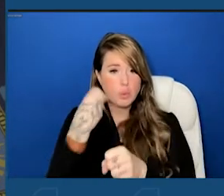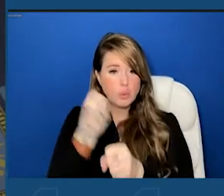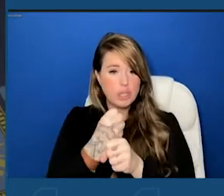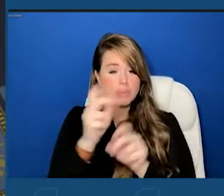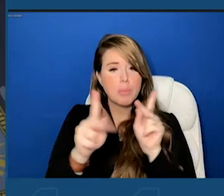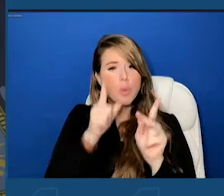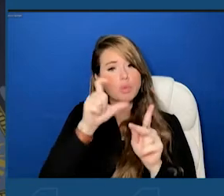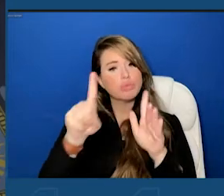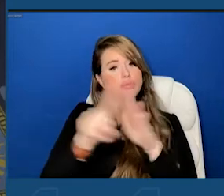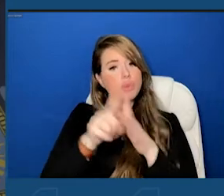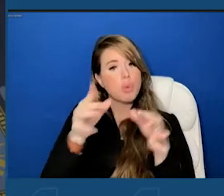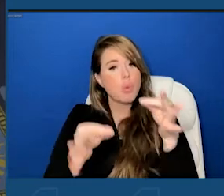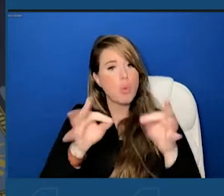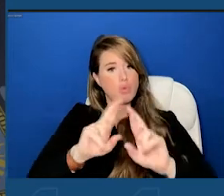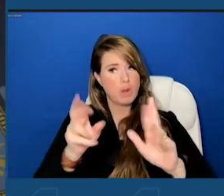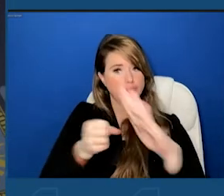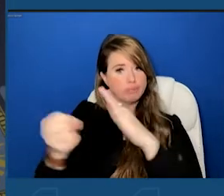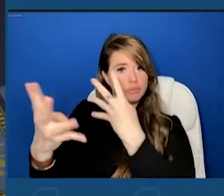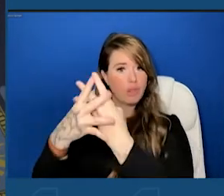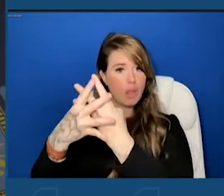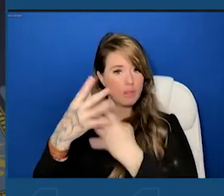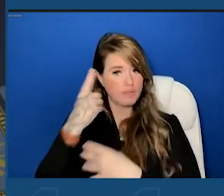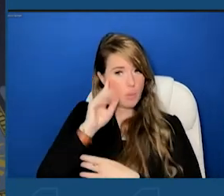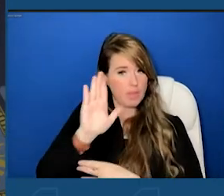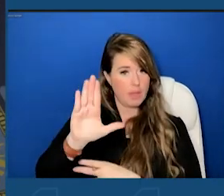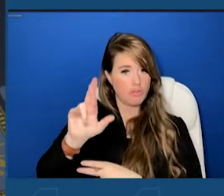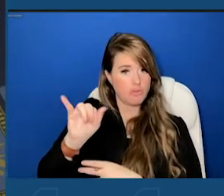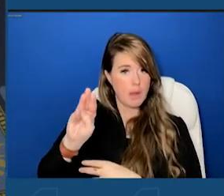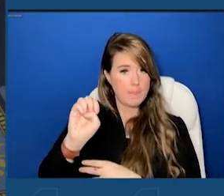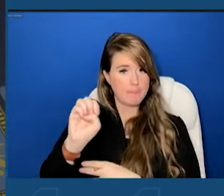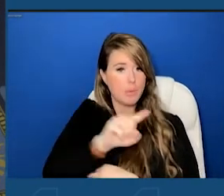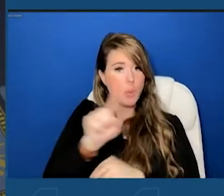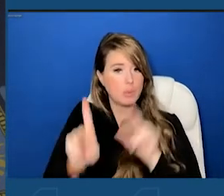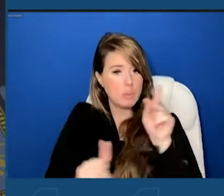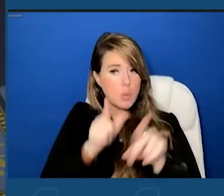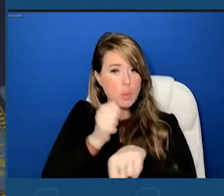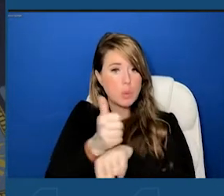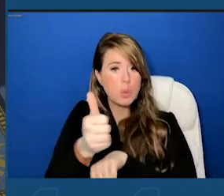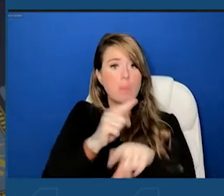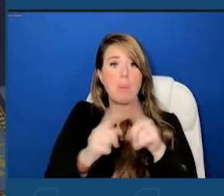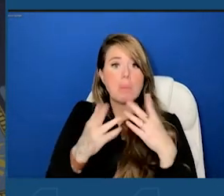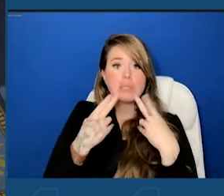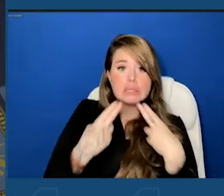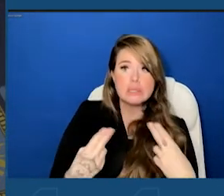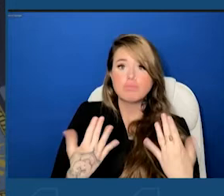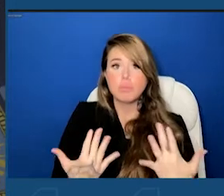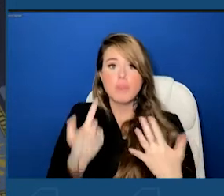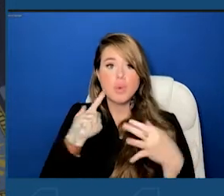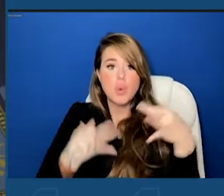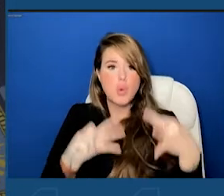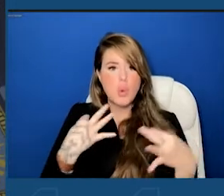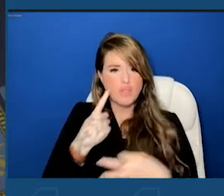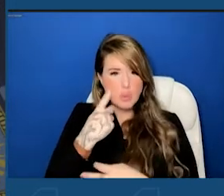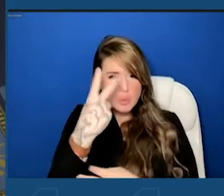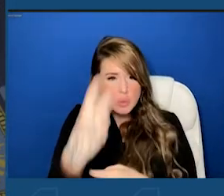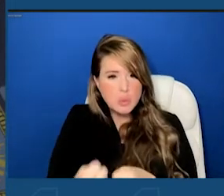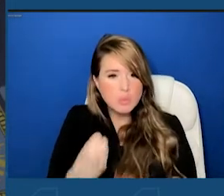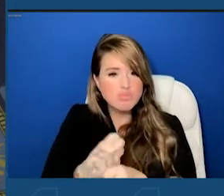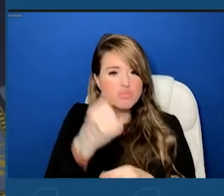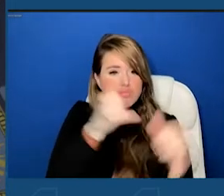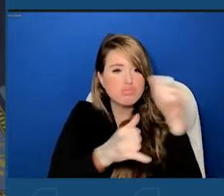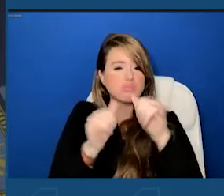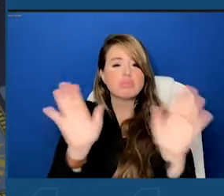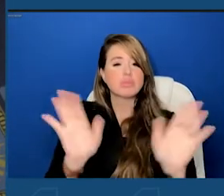court and be incarcerated for their crime, or those who are accused but may be innocent, are sitting there waiting. So